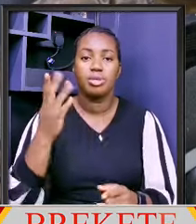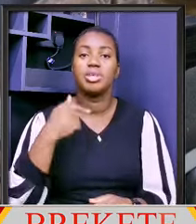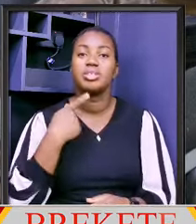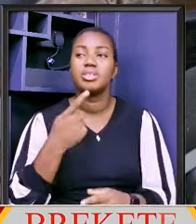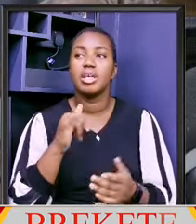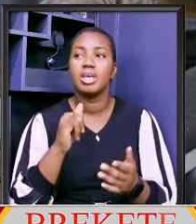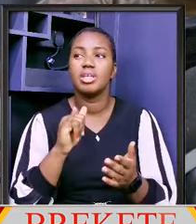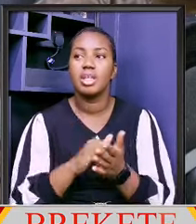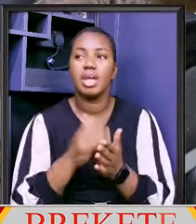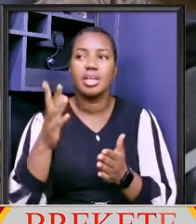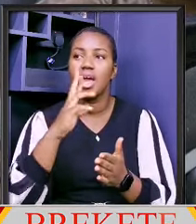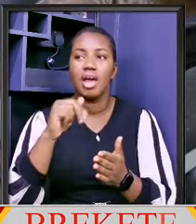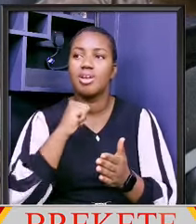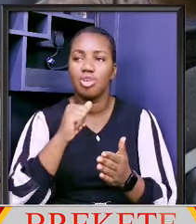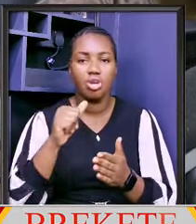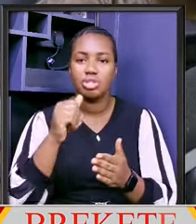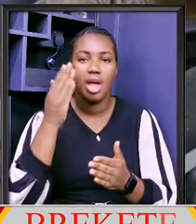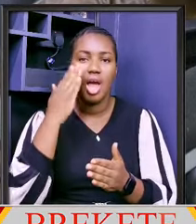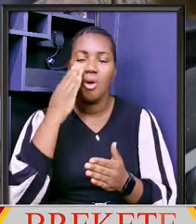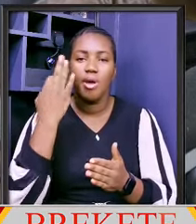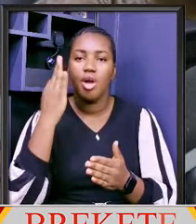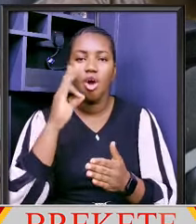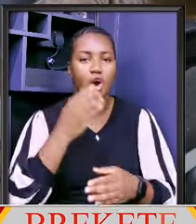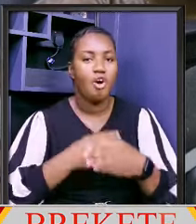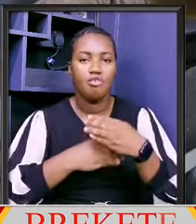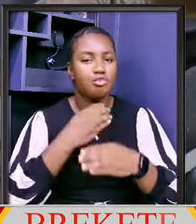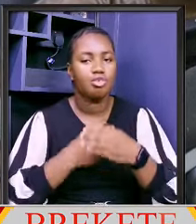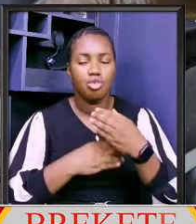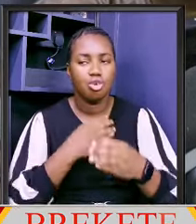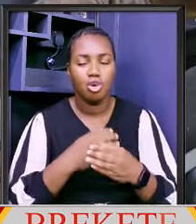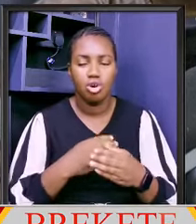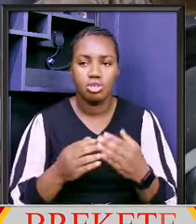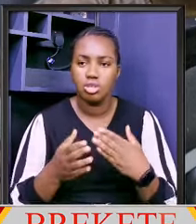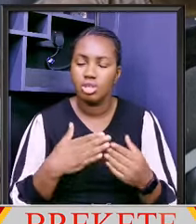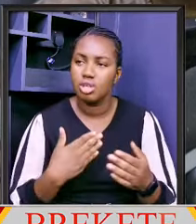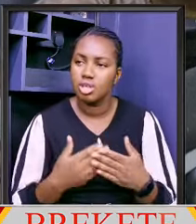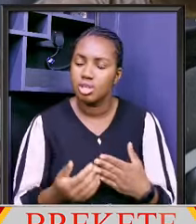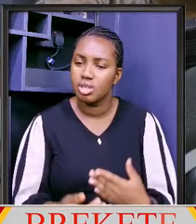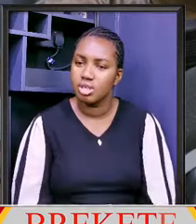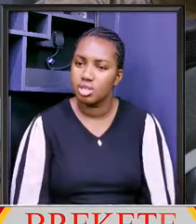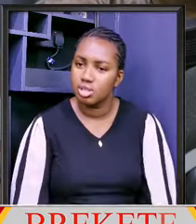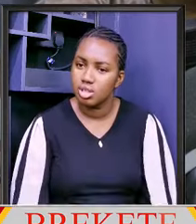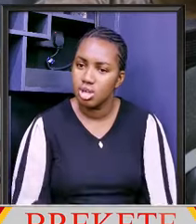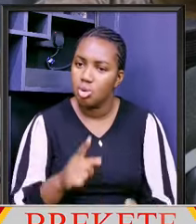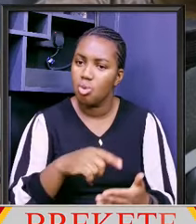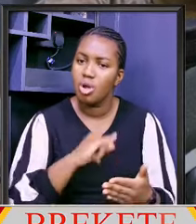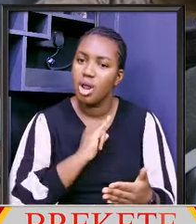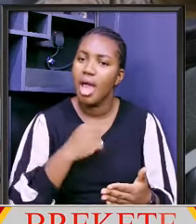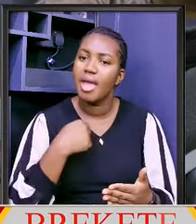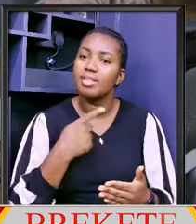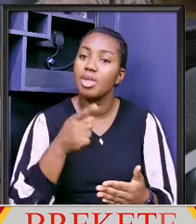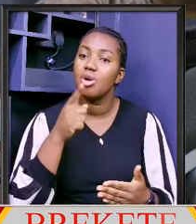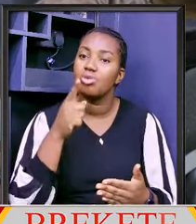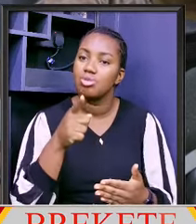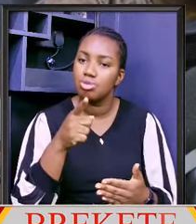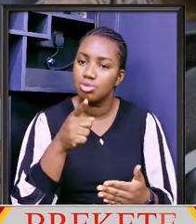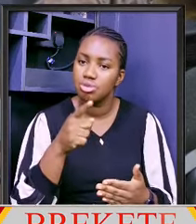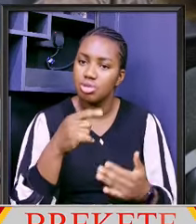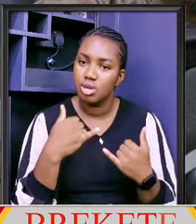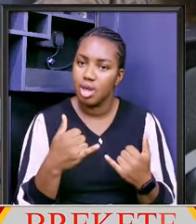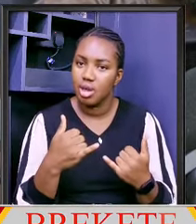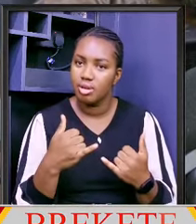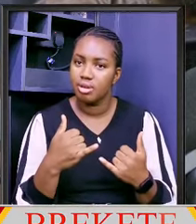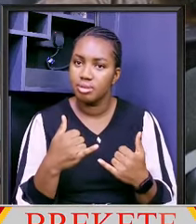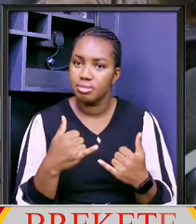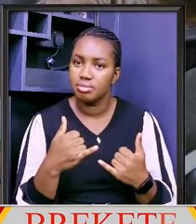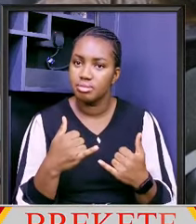aware of any court, any pending court court case. What I'm telling you now, put me on here.